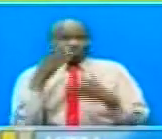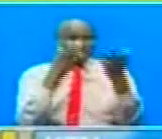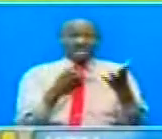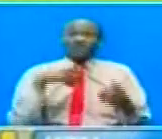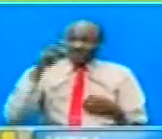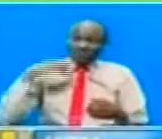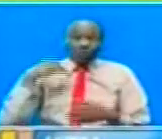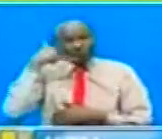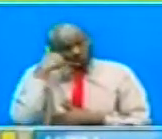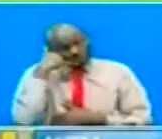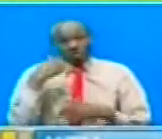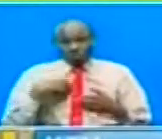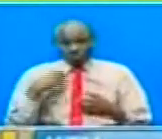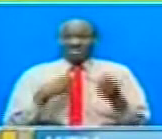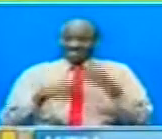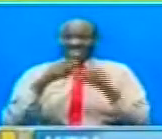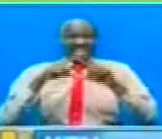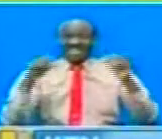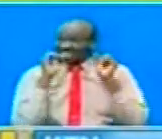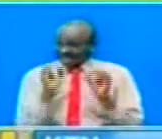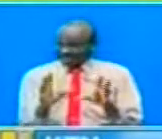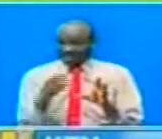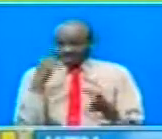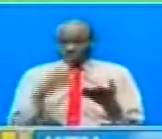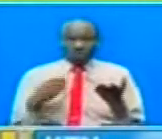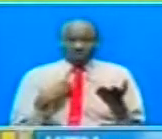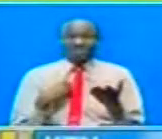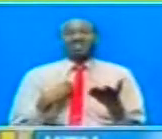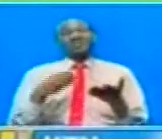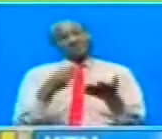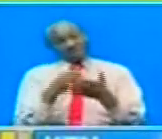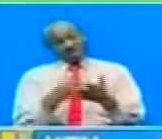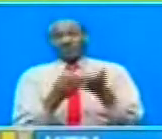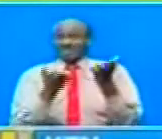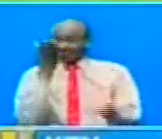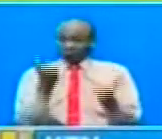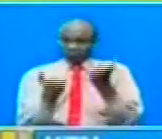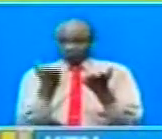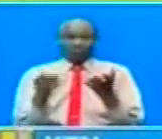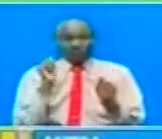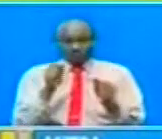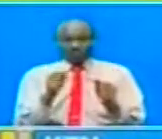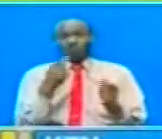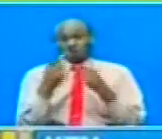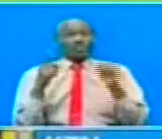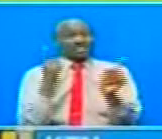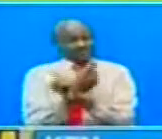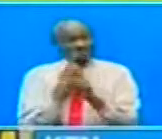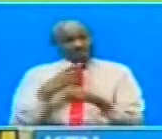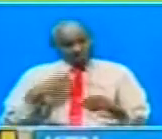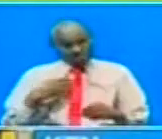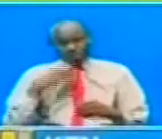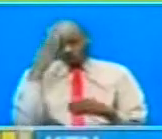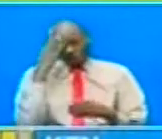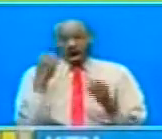from your phone. It's free card. We are not selling this card. And you're right, can we tell you that the fees is negotiable. We can actually, an engagement with the industry players to discuss. It's free card.